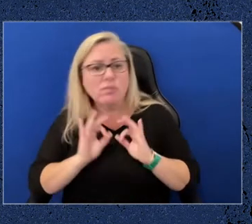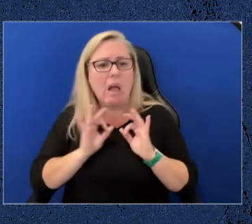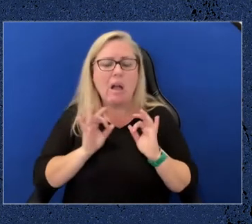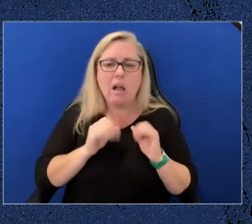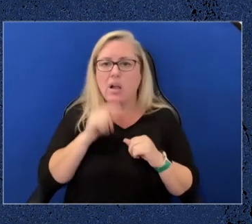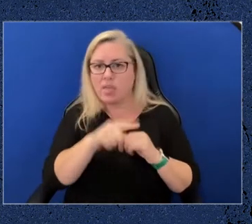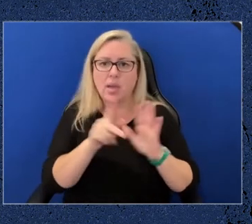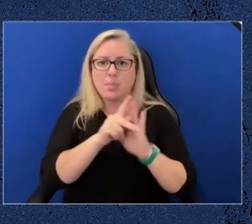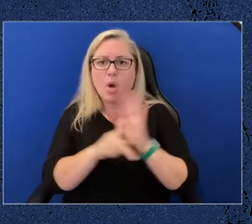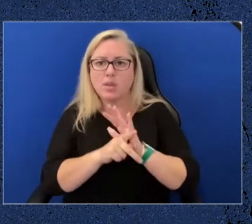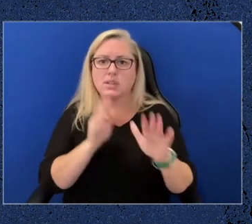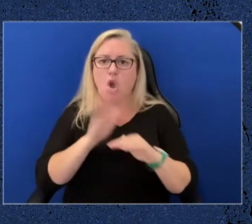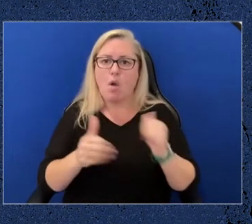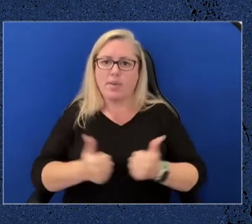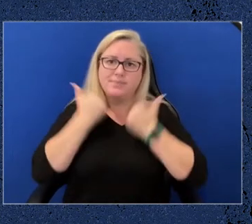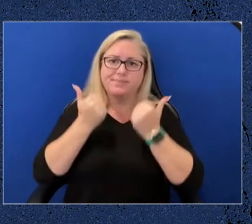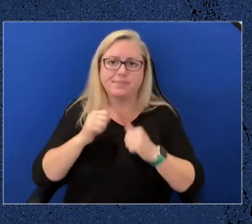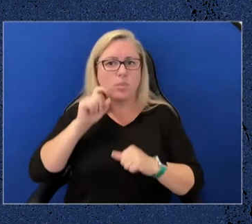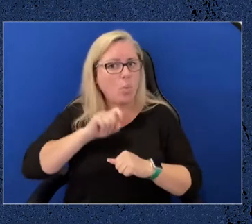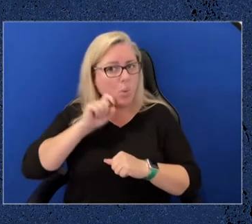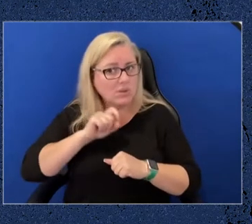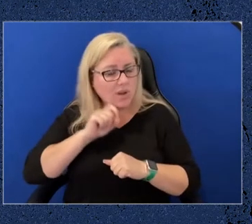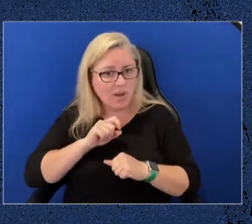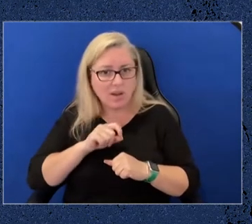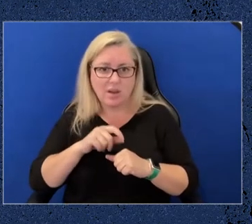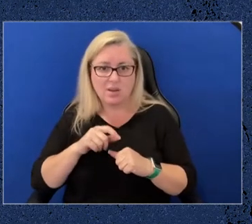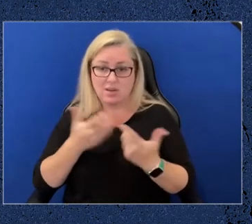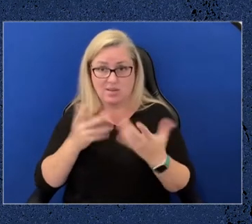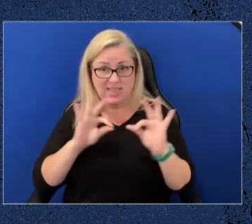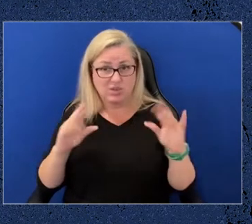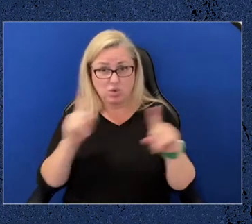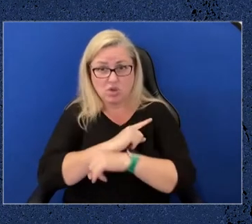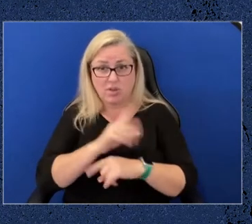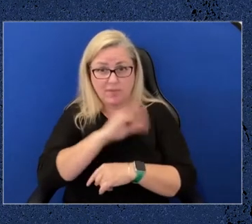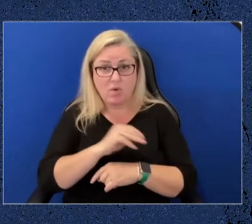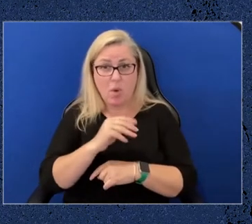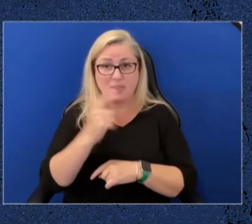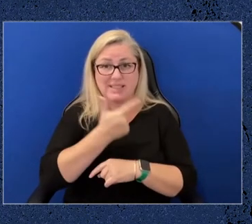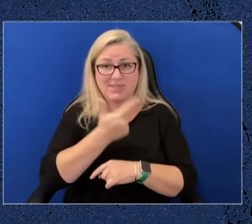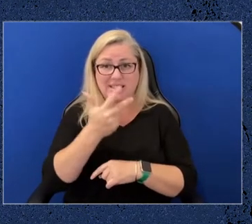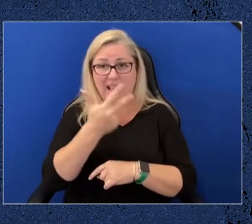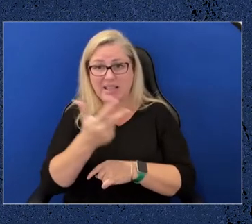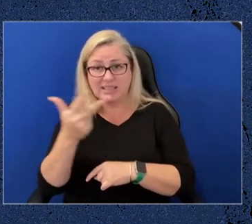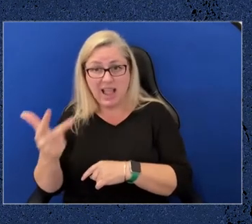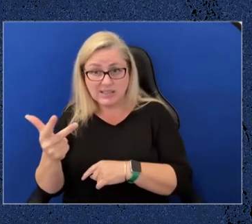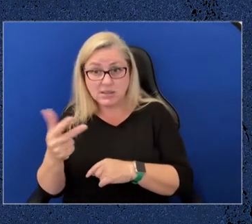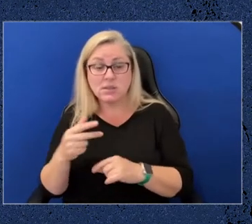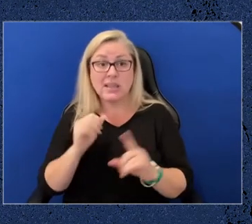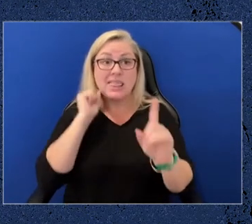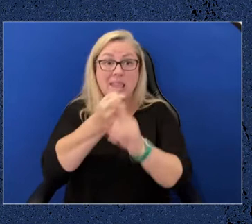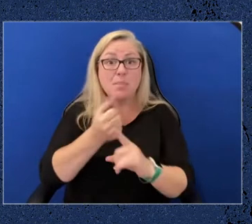water policy any way they do, and that's not changed since 1788. I think the consequences are fairly obvious.